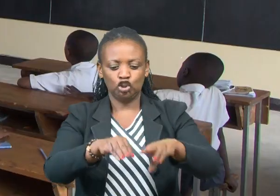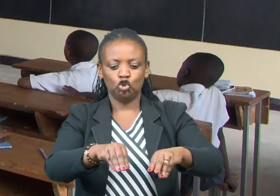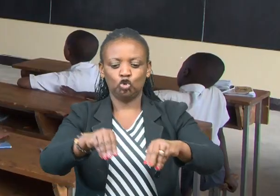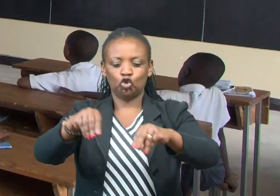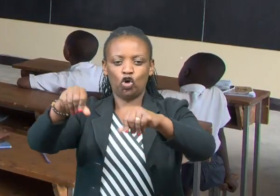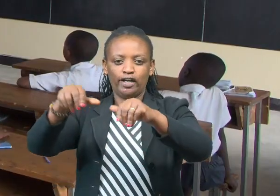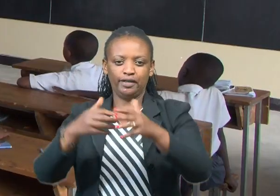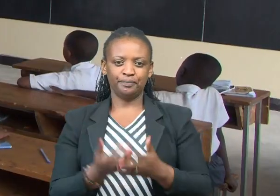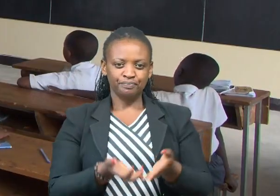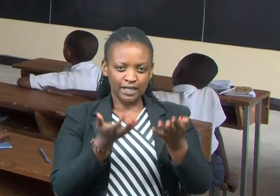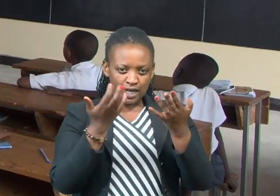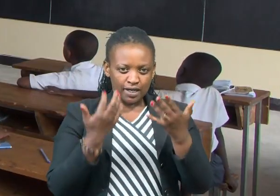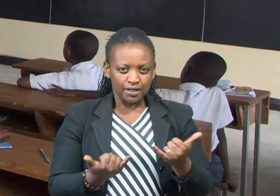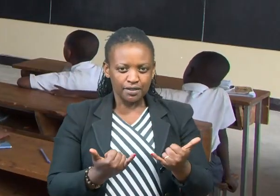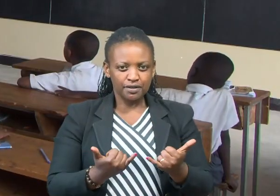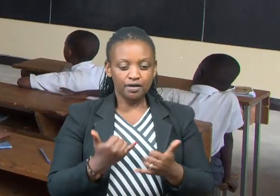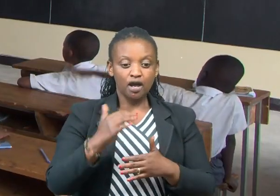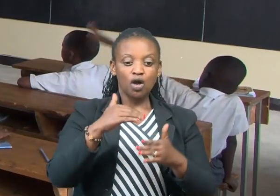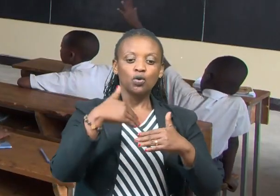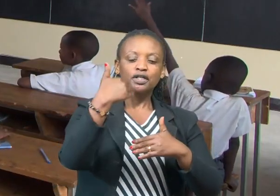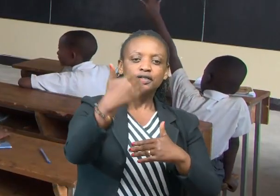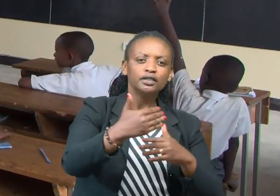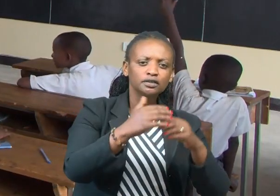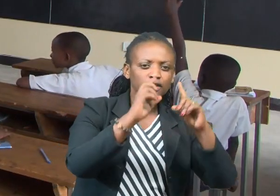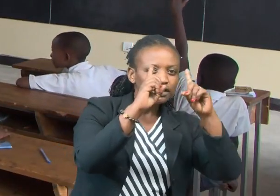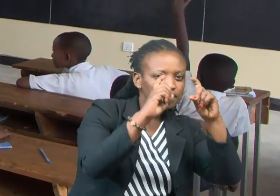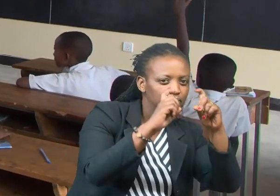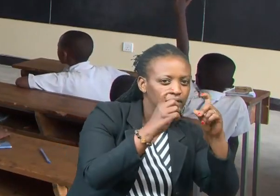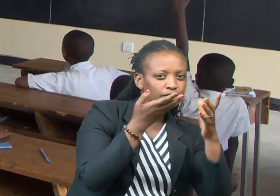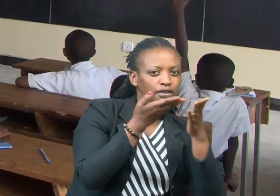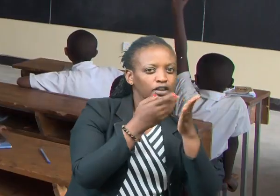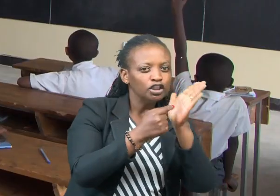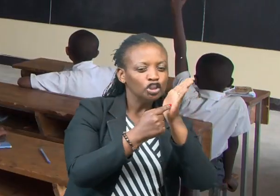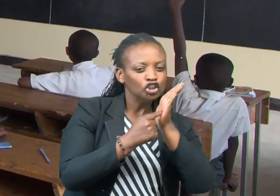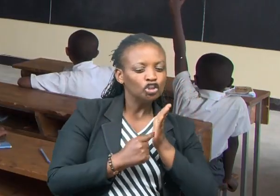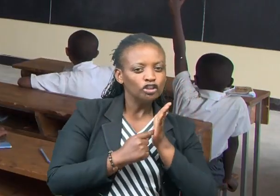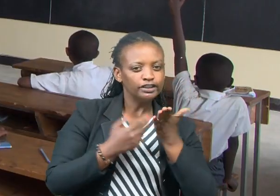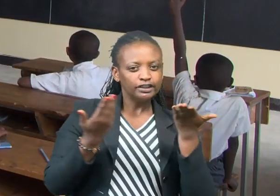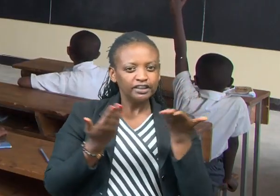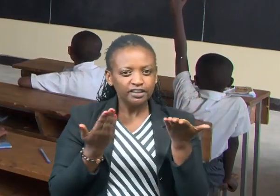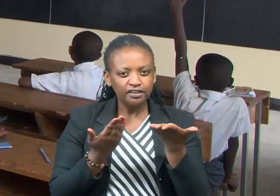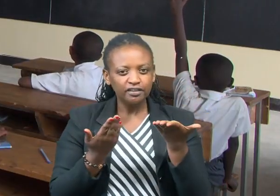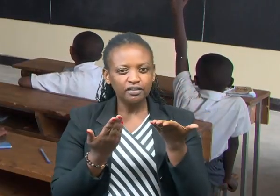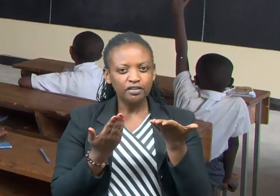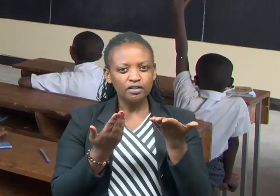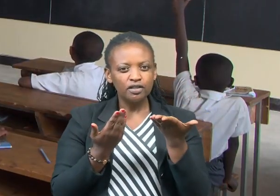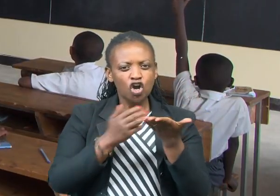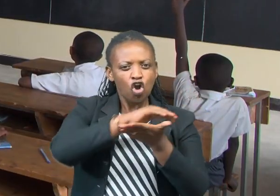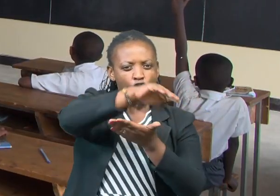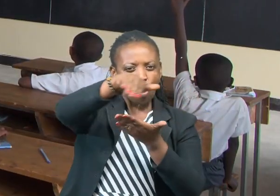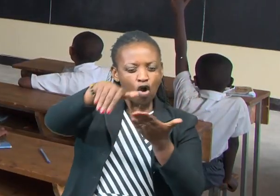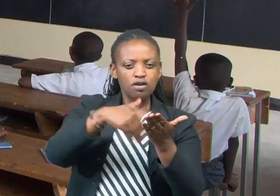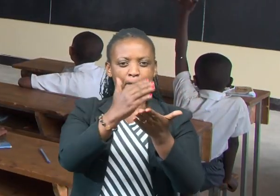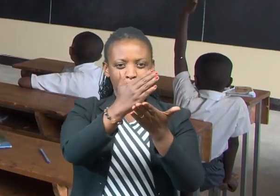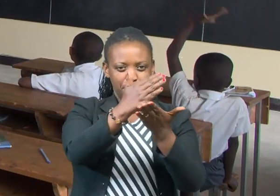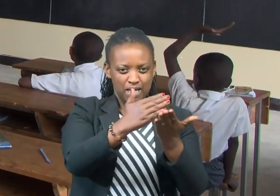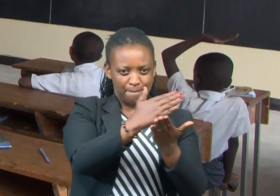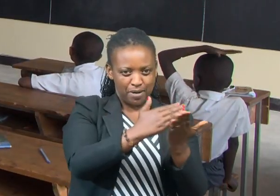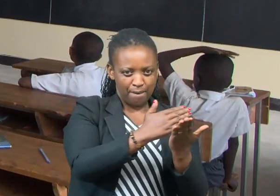soil. Now, the next image shows all the parts